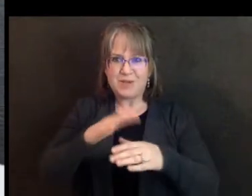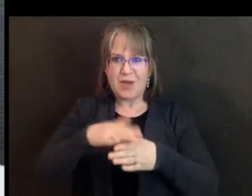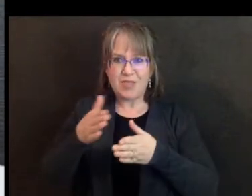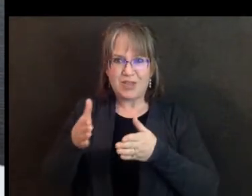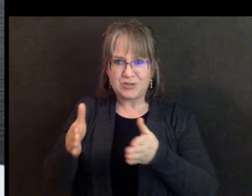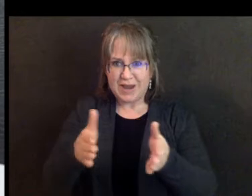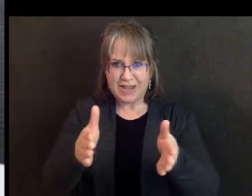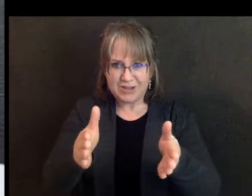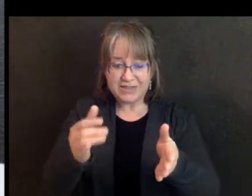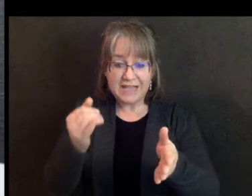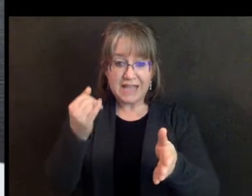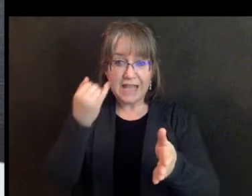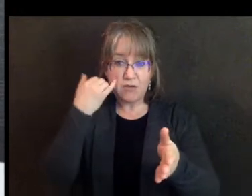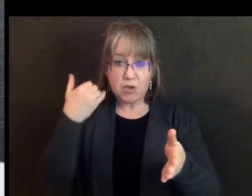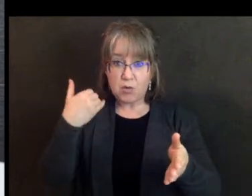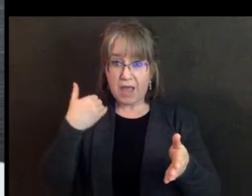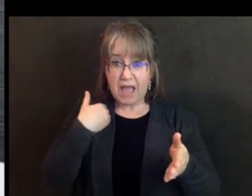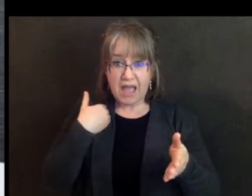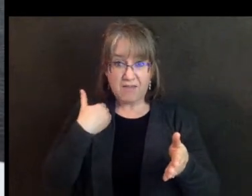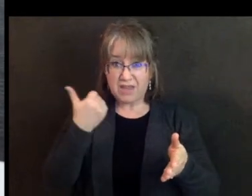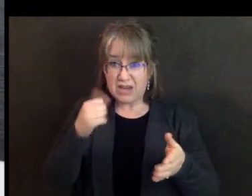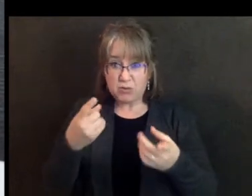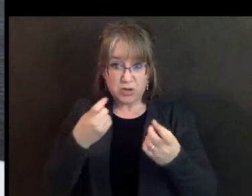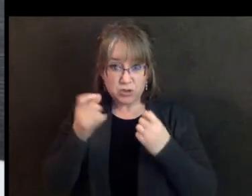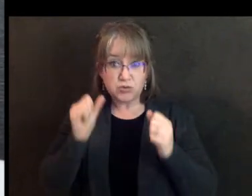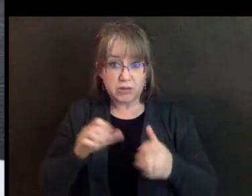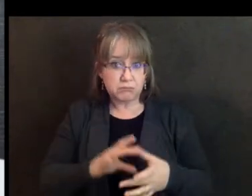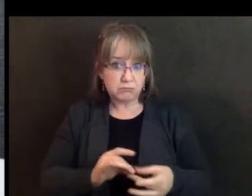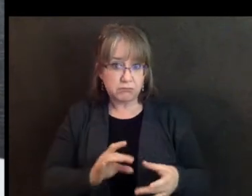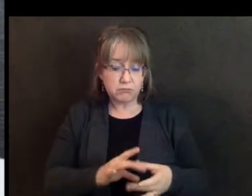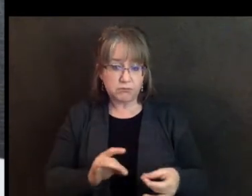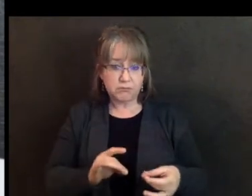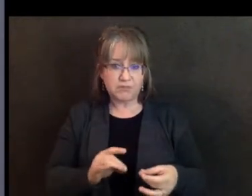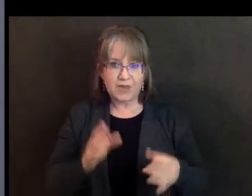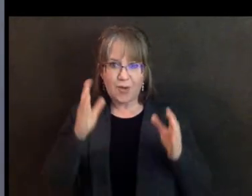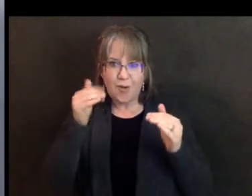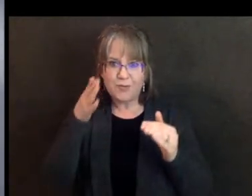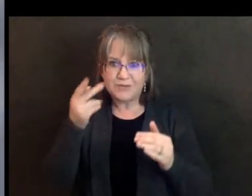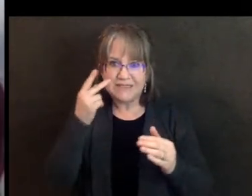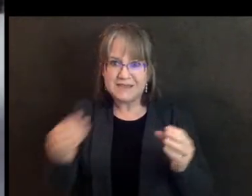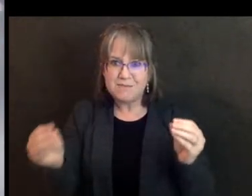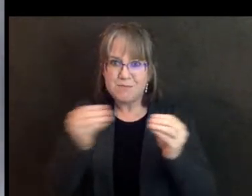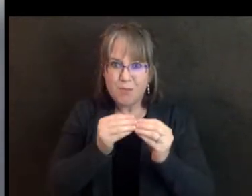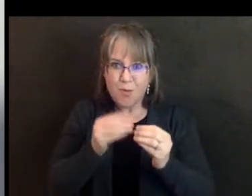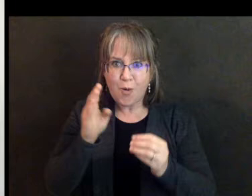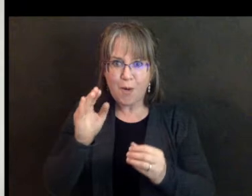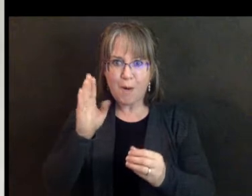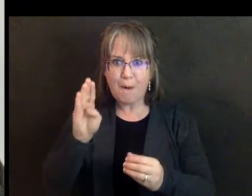comments if you have any questions, and hopefully we'll see some more bald eagles.